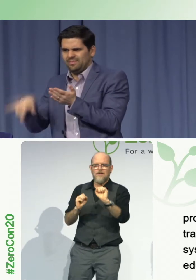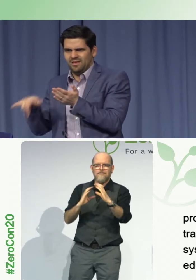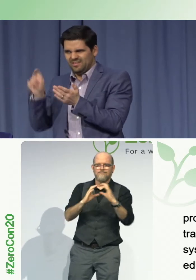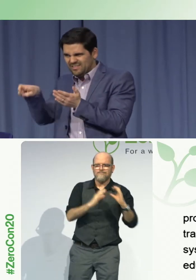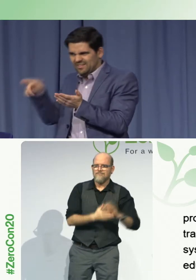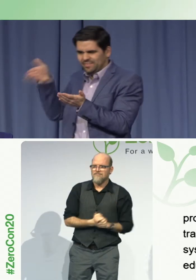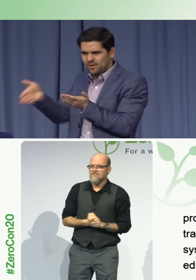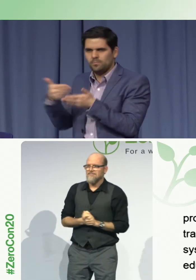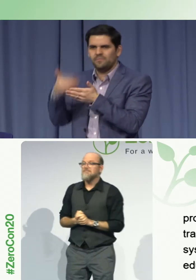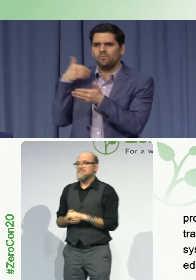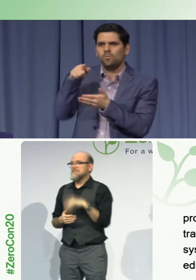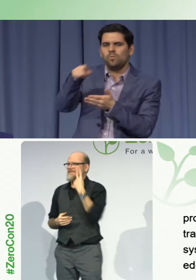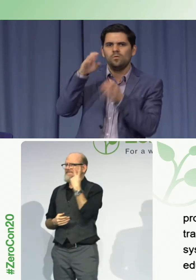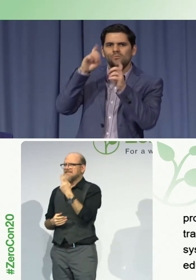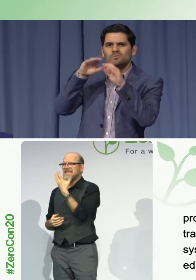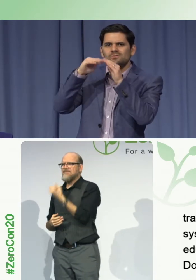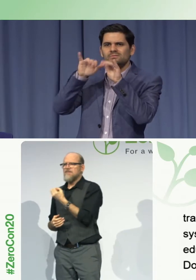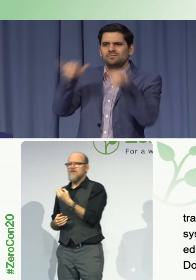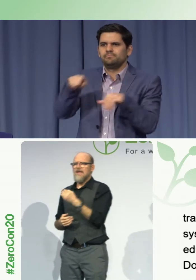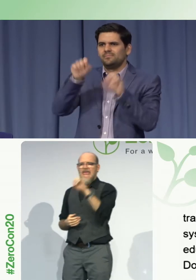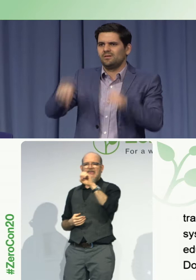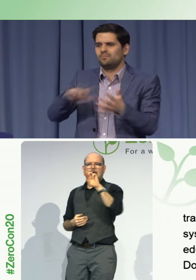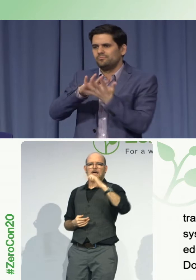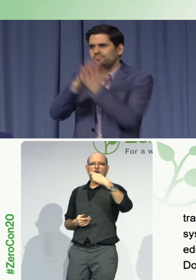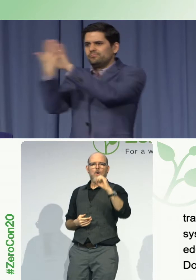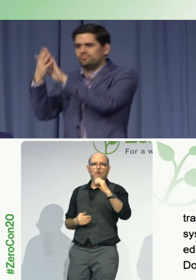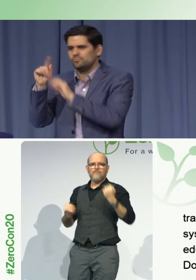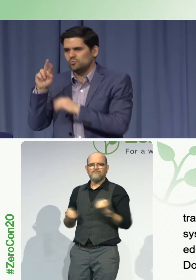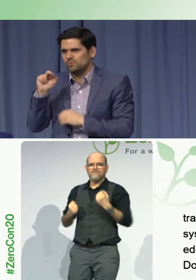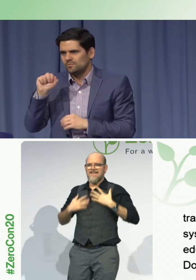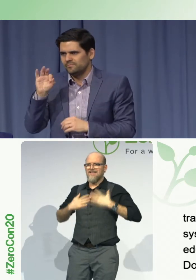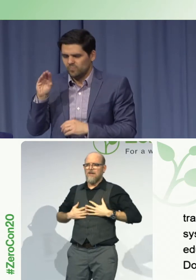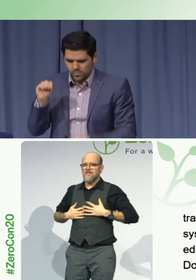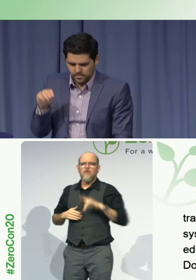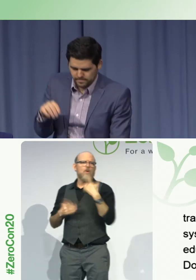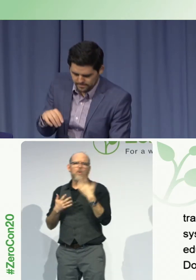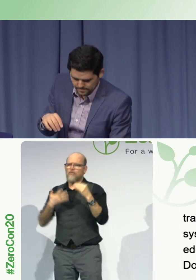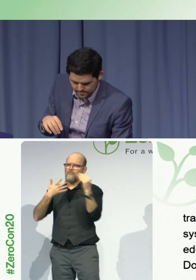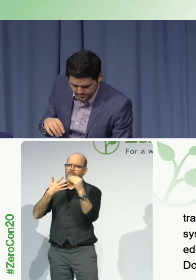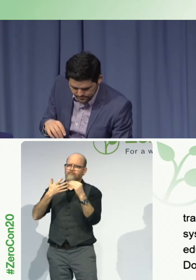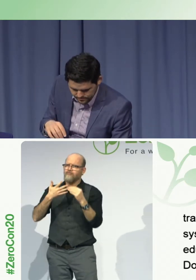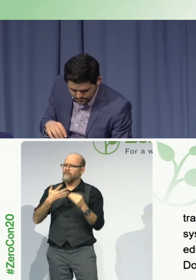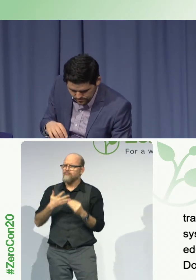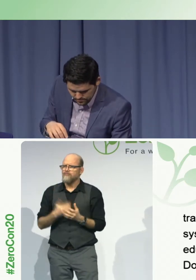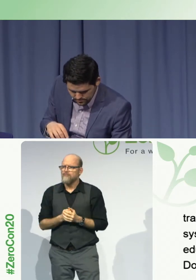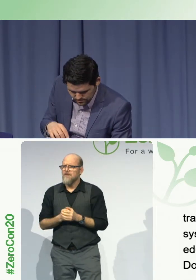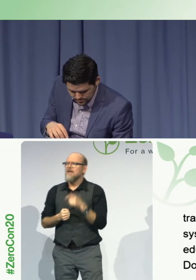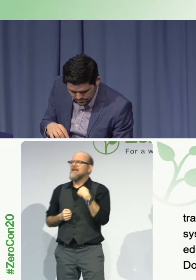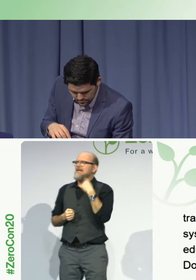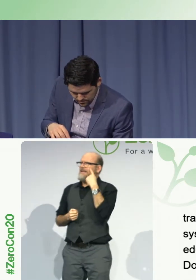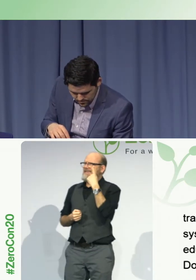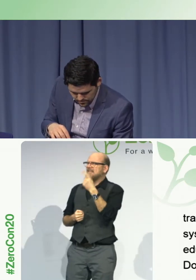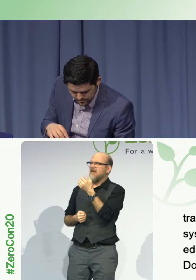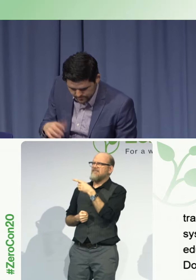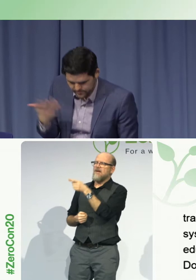therapy resources in their country? There are many barriers that lie ahead to making sure that we can